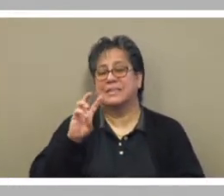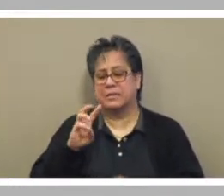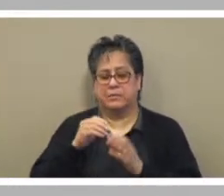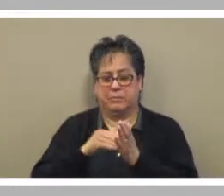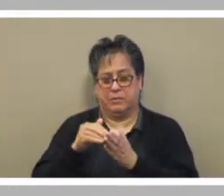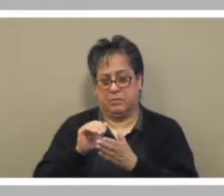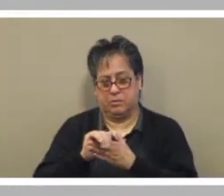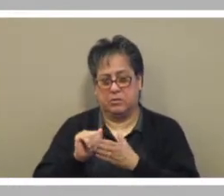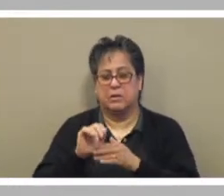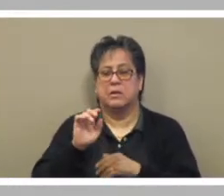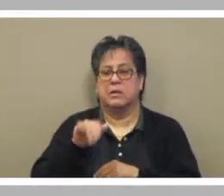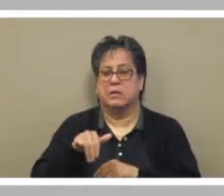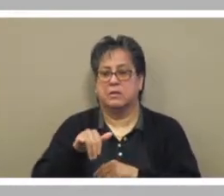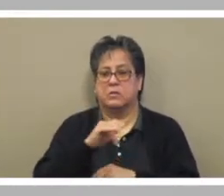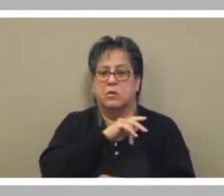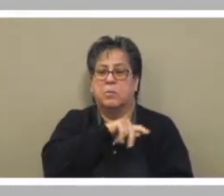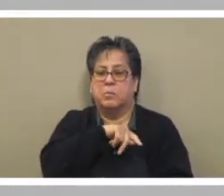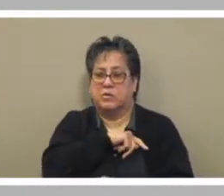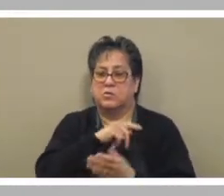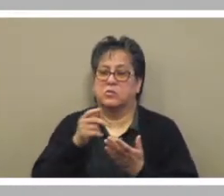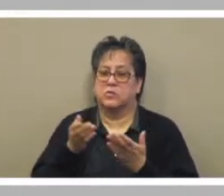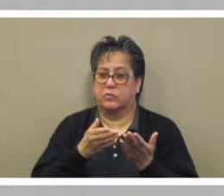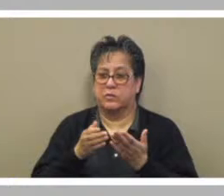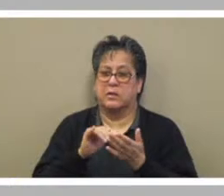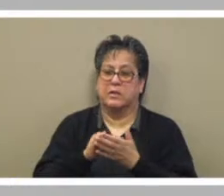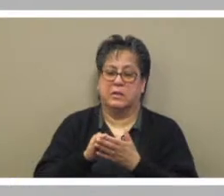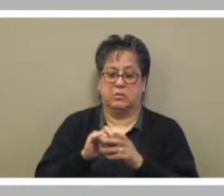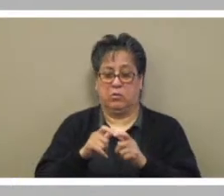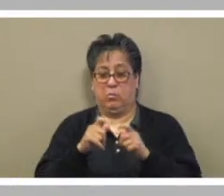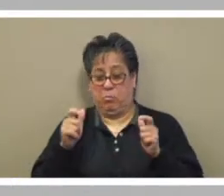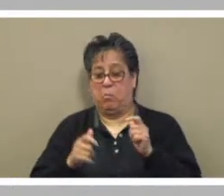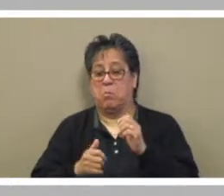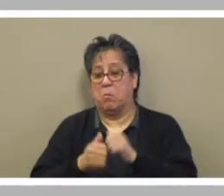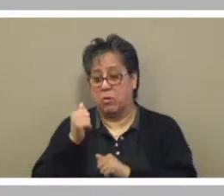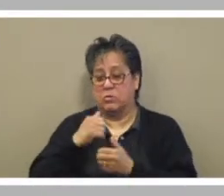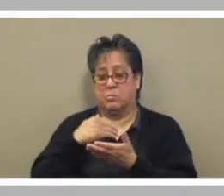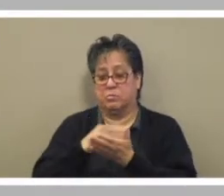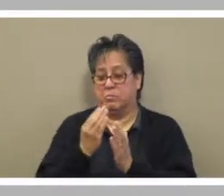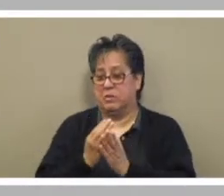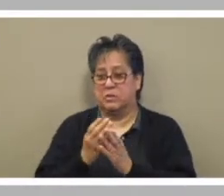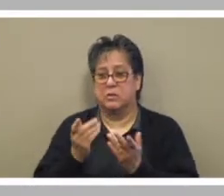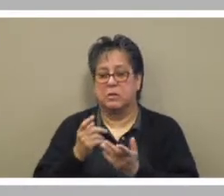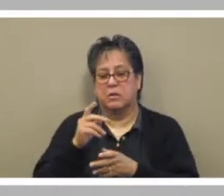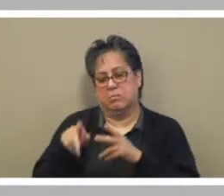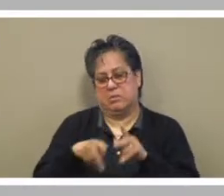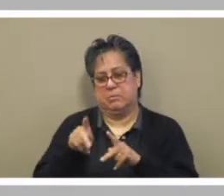$406 million, is going to personal services. So the largest majority of our budget